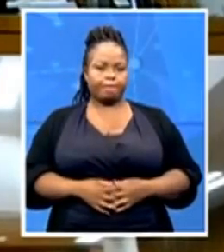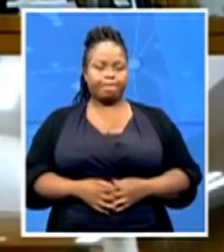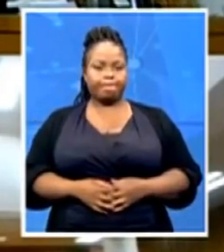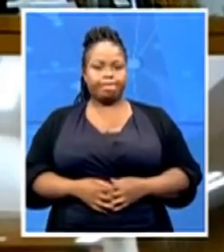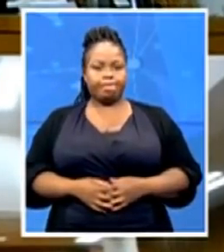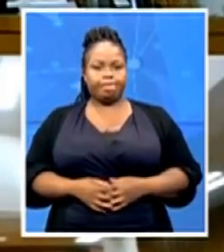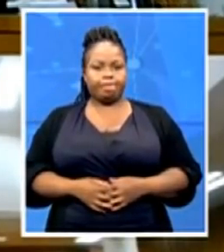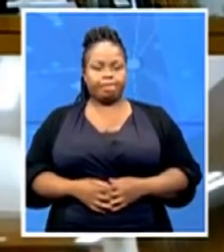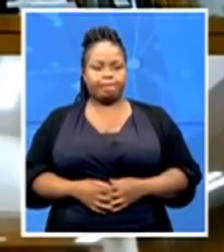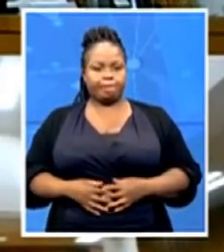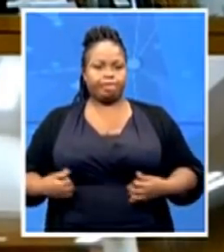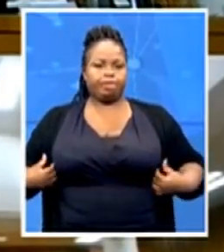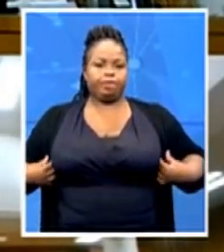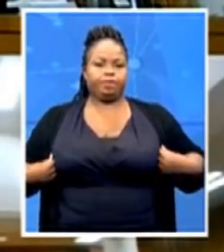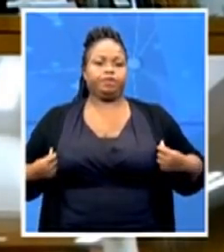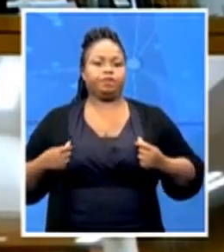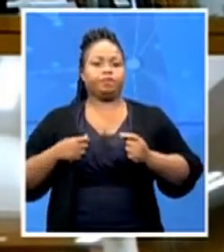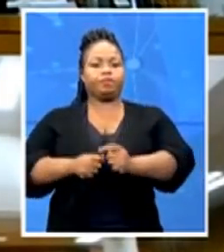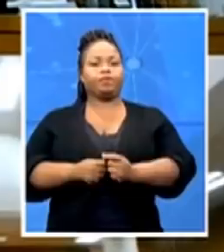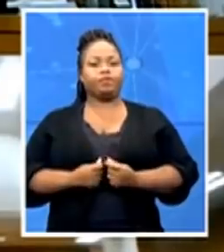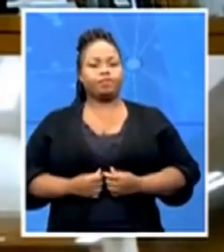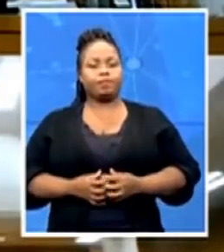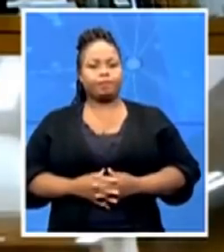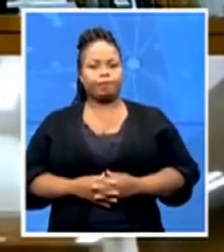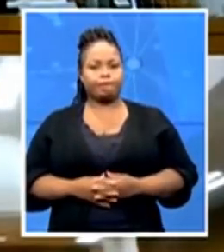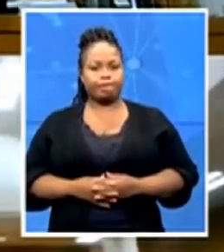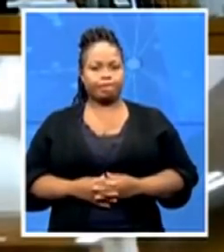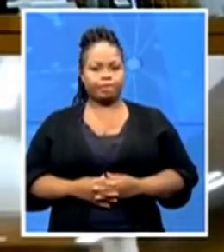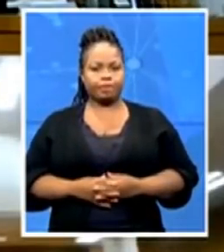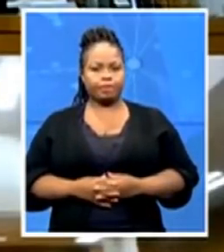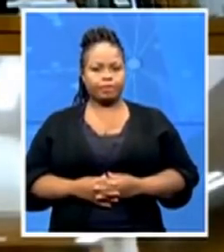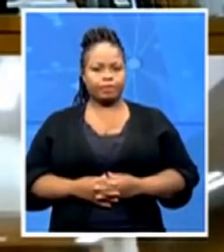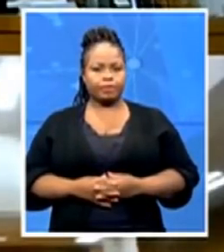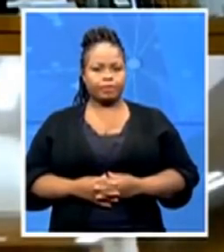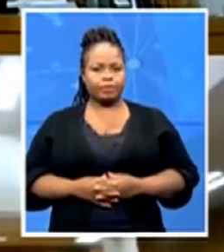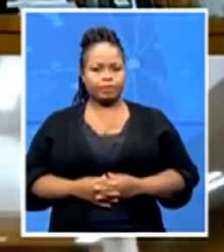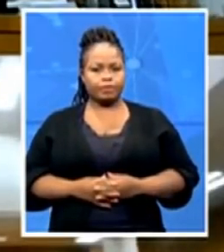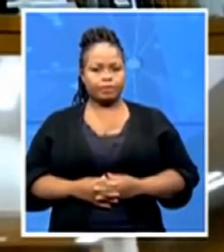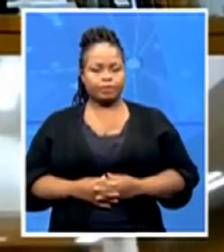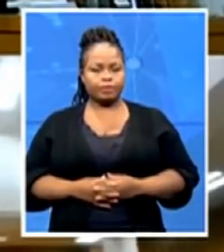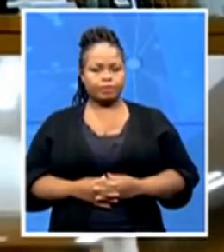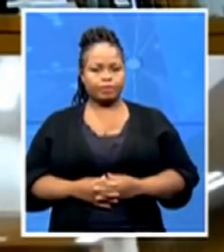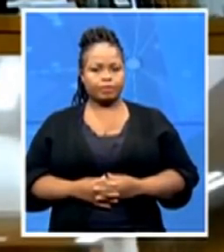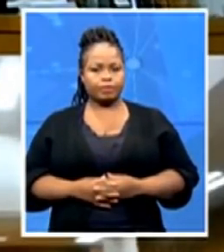She is judge. She had two appointed judges.